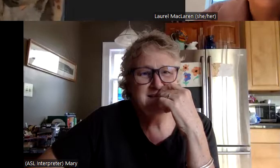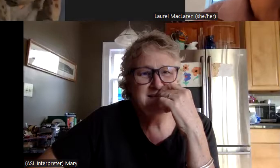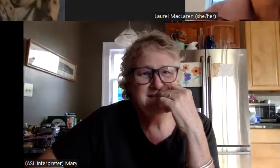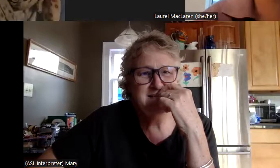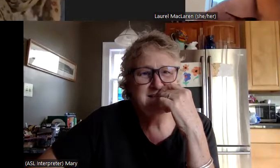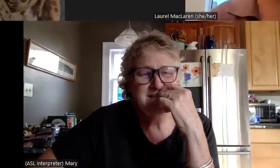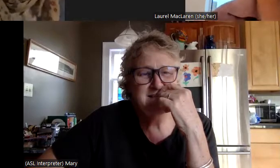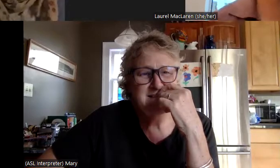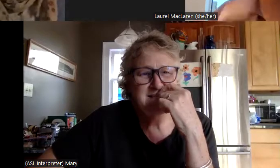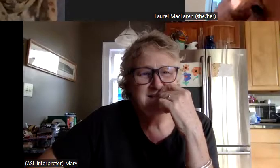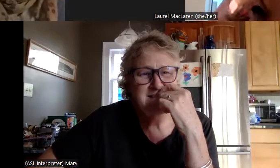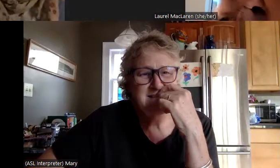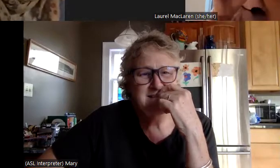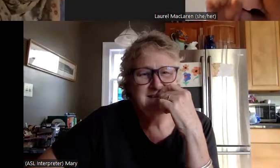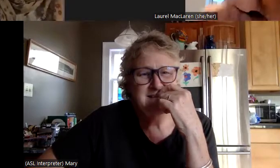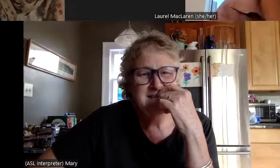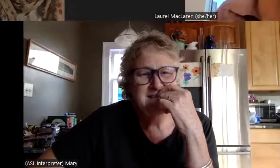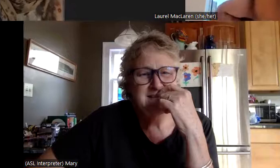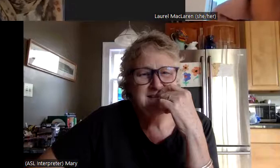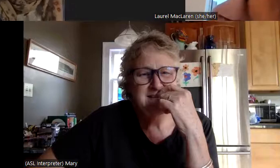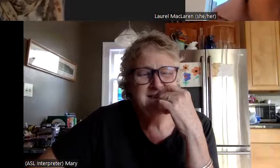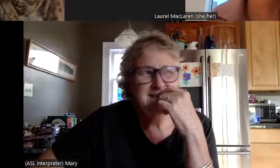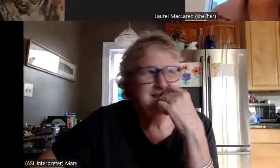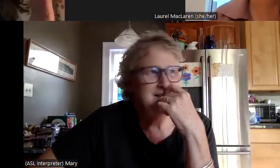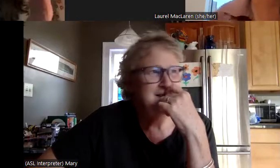right? I mean, I I blow mean- dart.